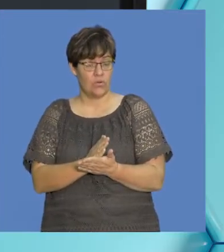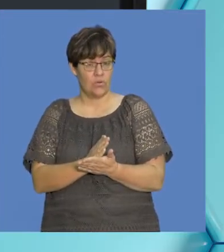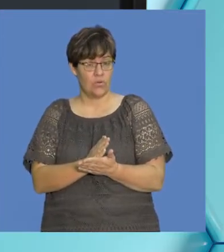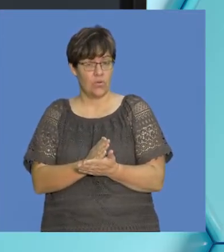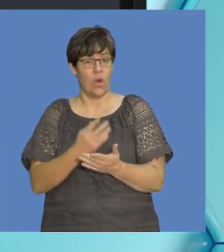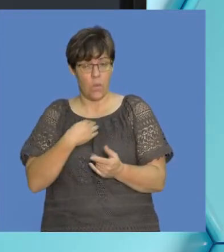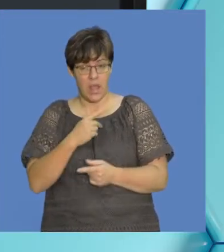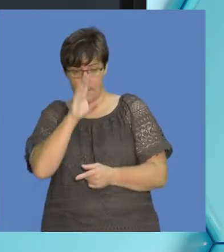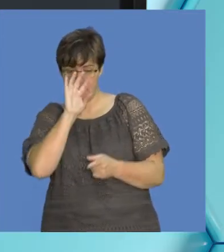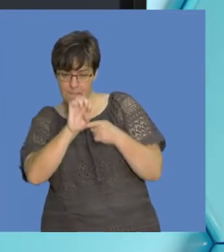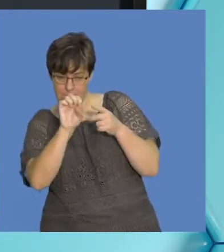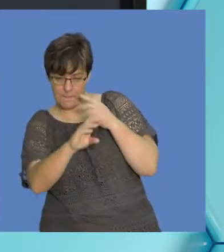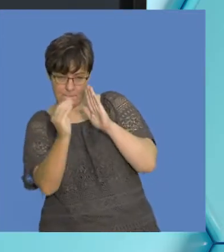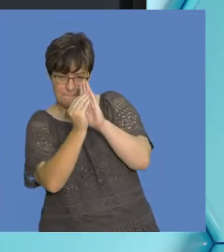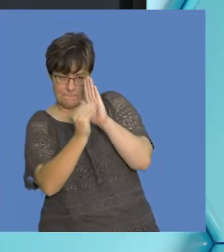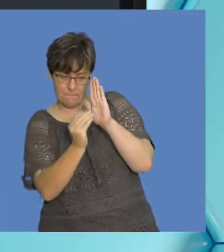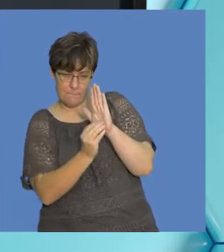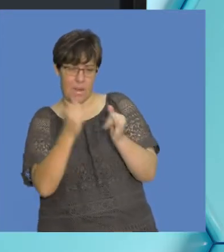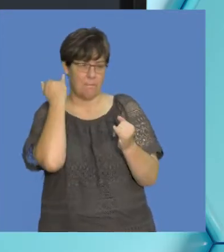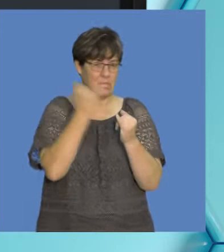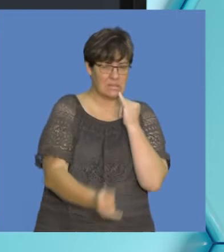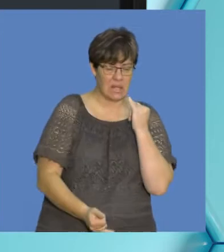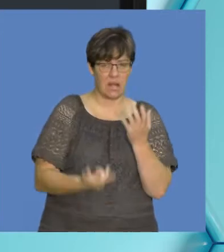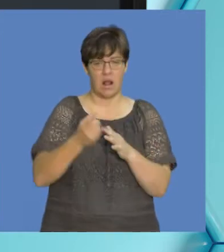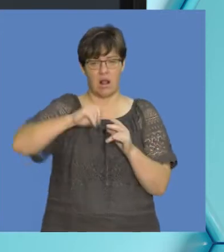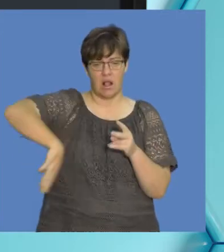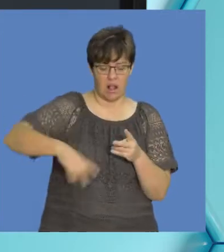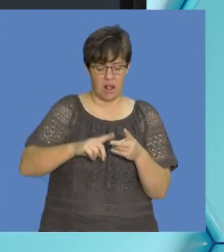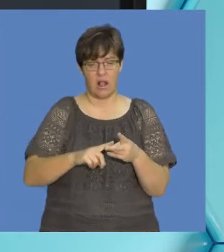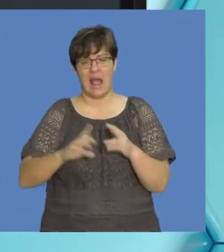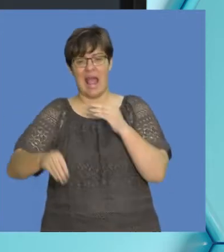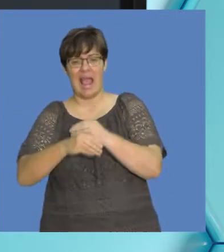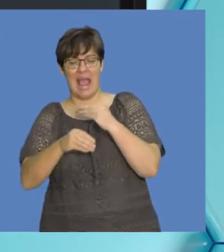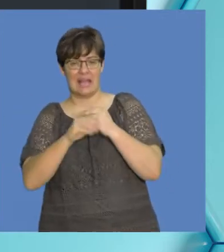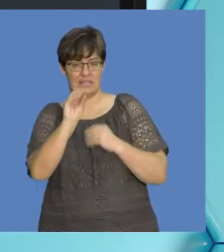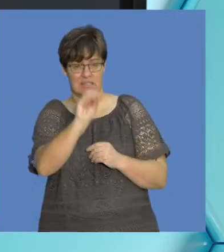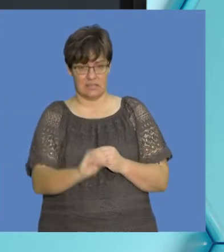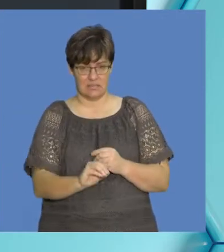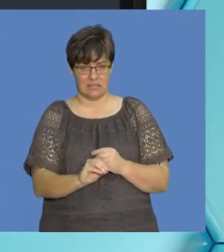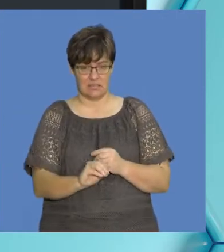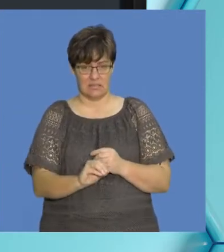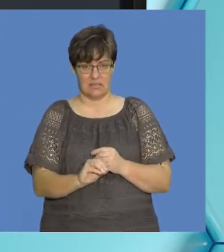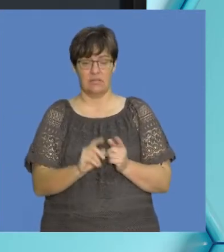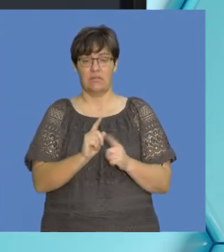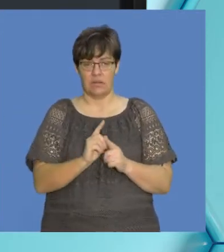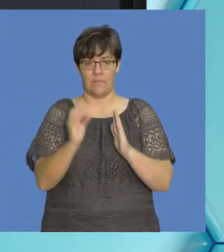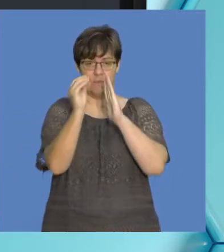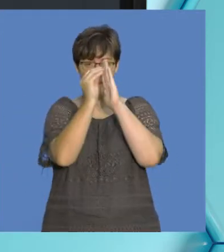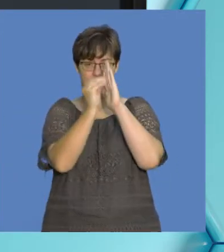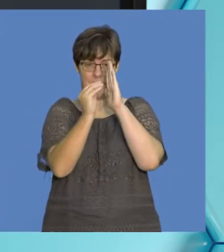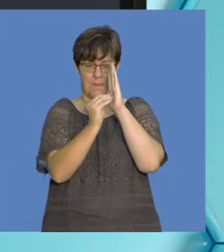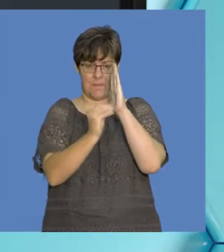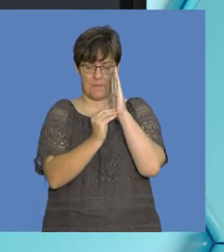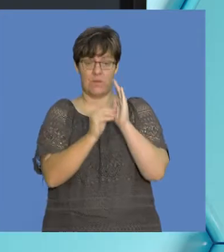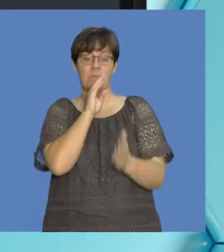we have recognized as errors, omissions, additional entries are then recorded in order